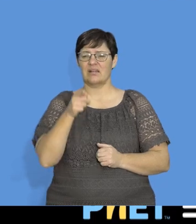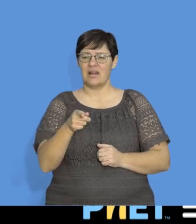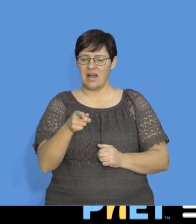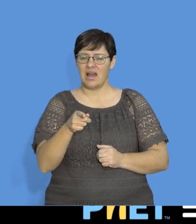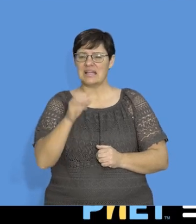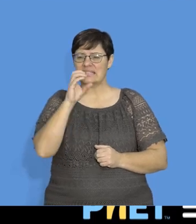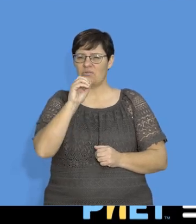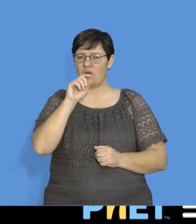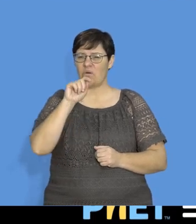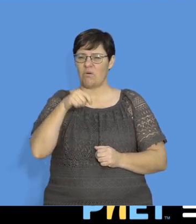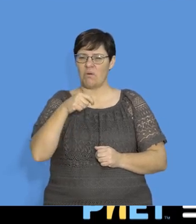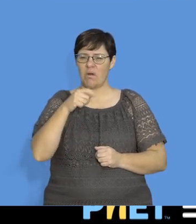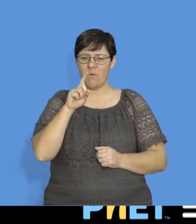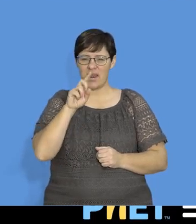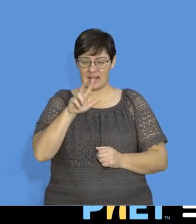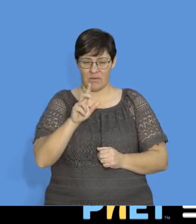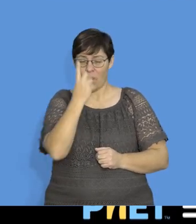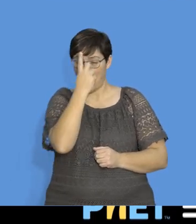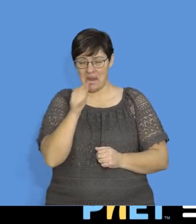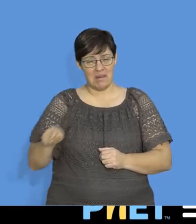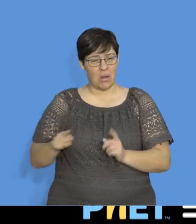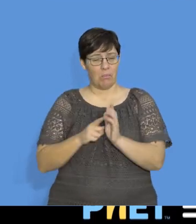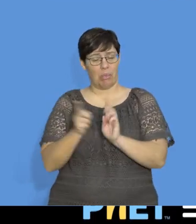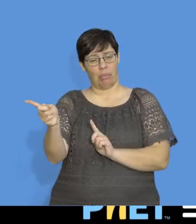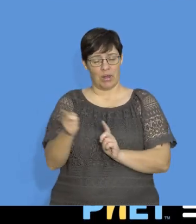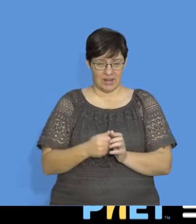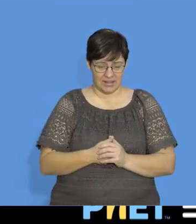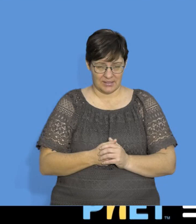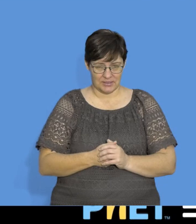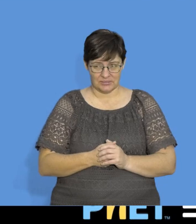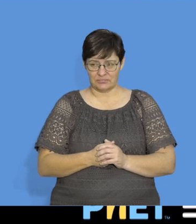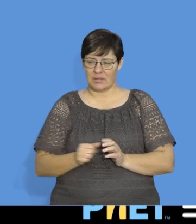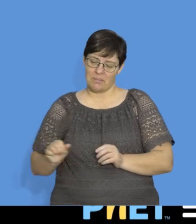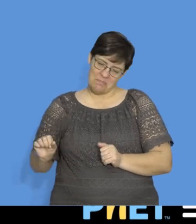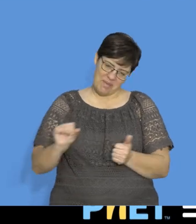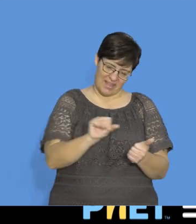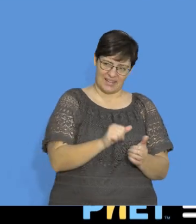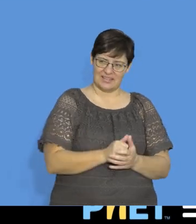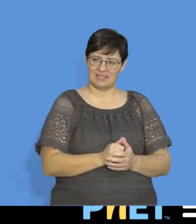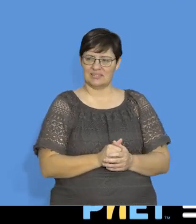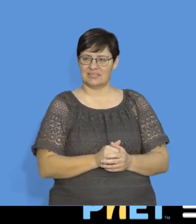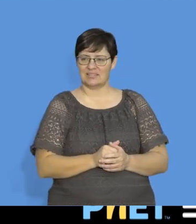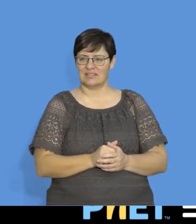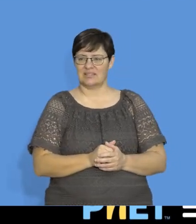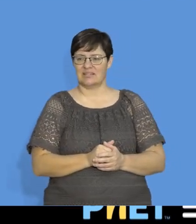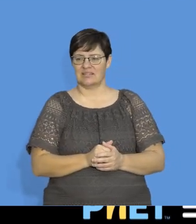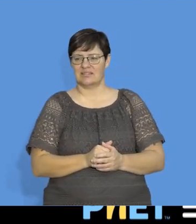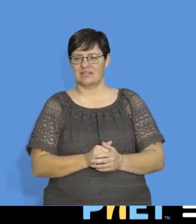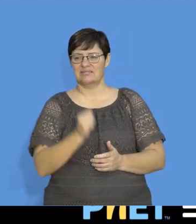is 0.18 by 1 outlier. Let's move this back together. Let's move it somewhere